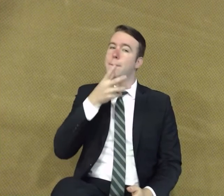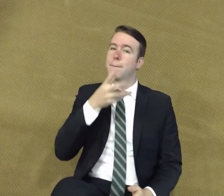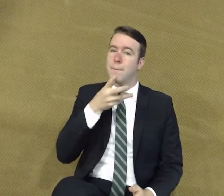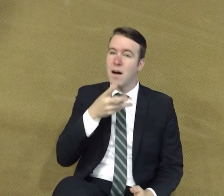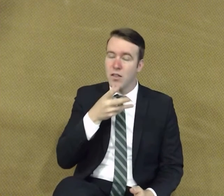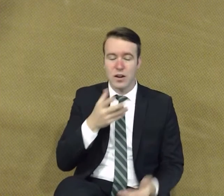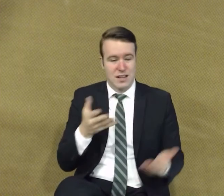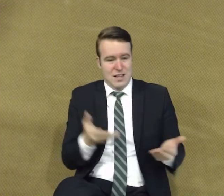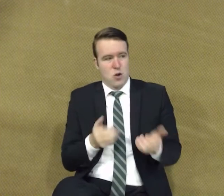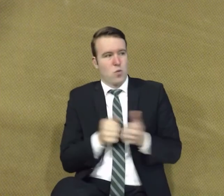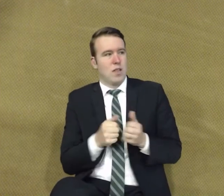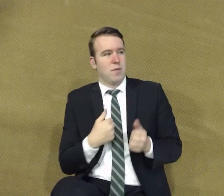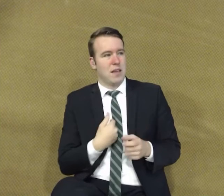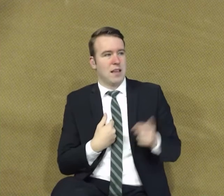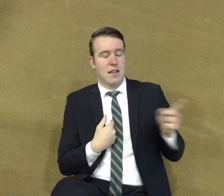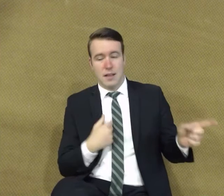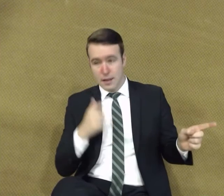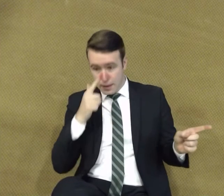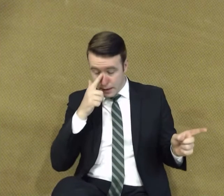mother up here with me,